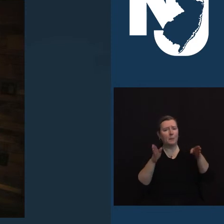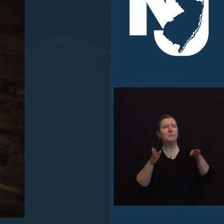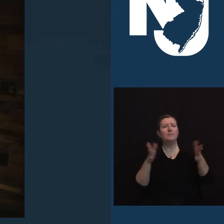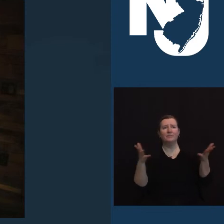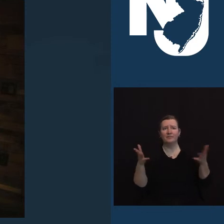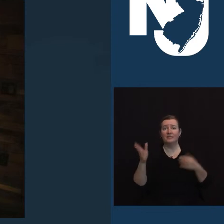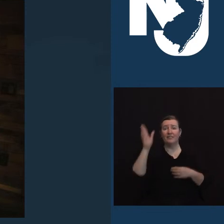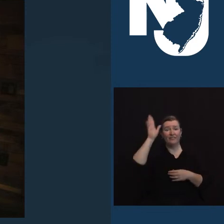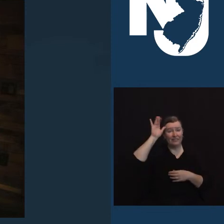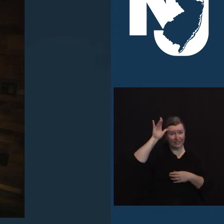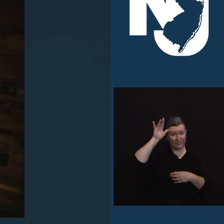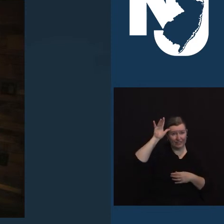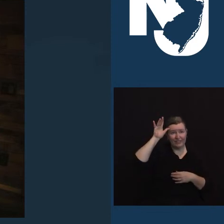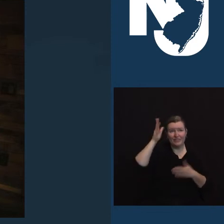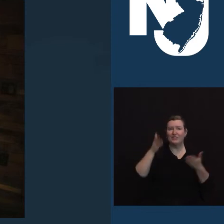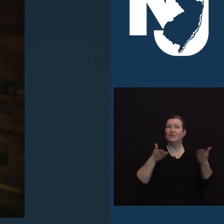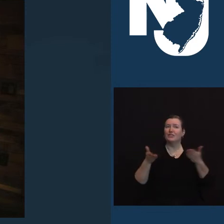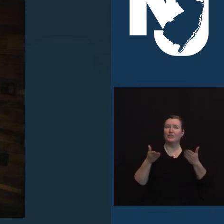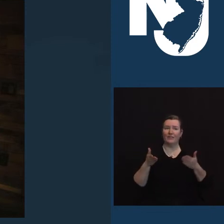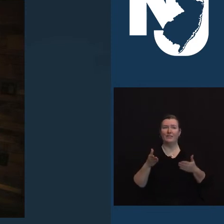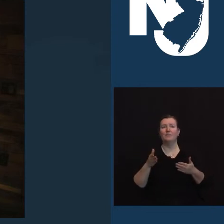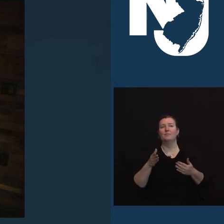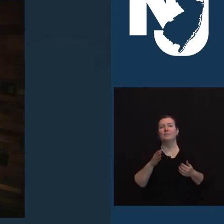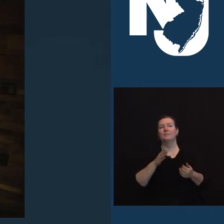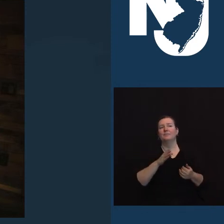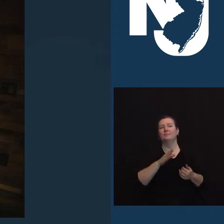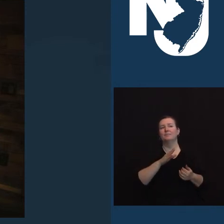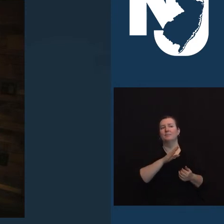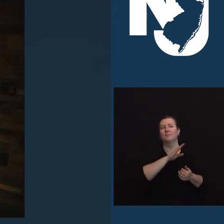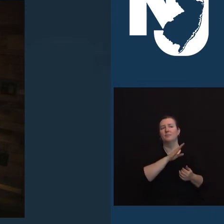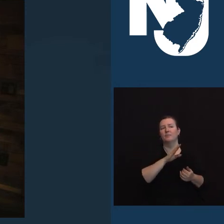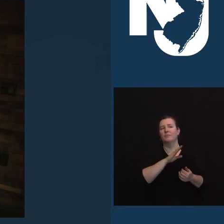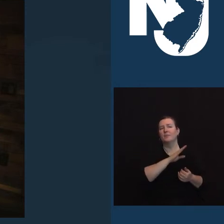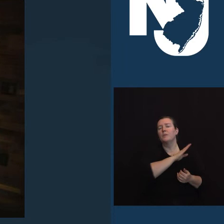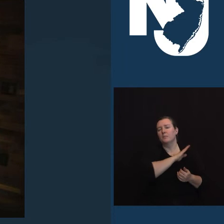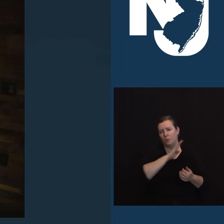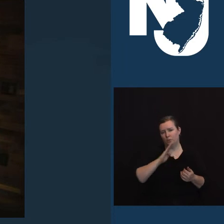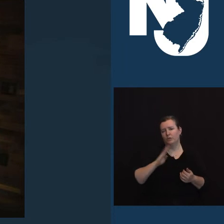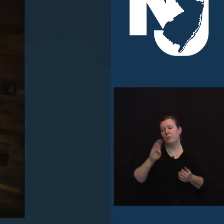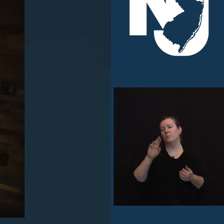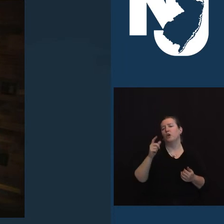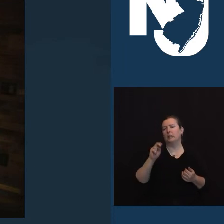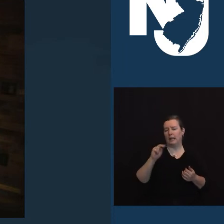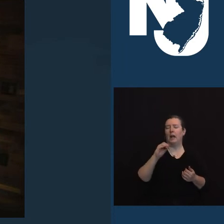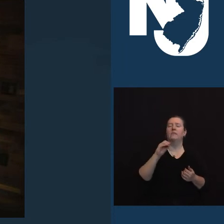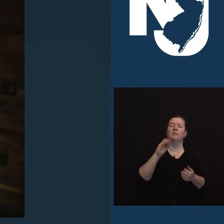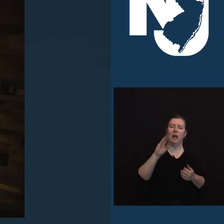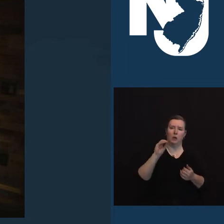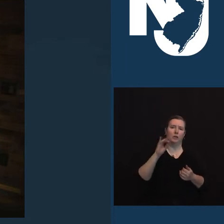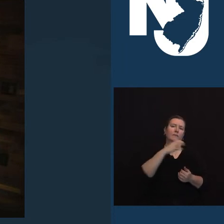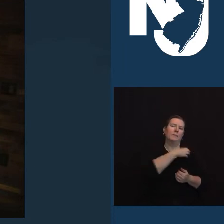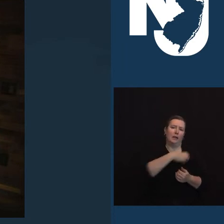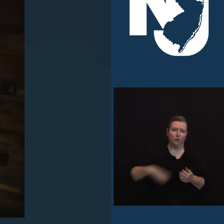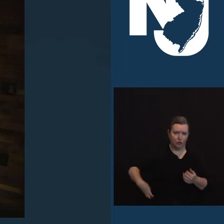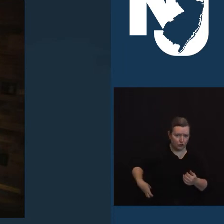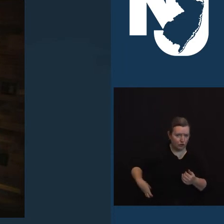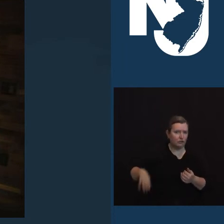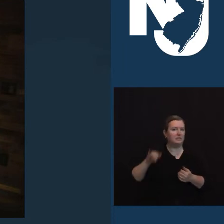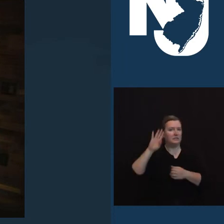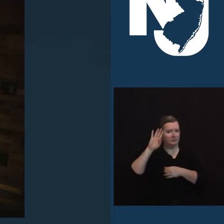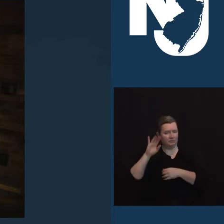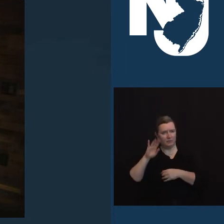Sr., served on borough council and as mayor before later becoming borough manager. TJ's brother and a dear friend of